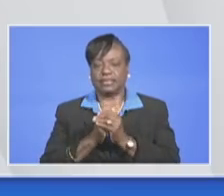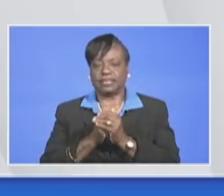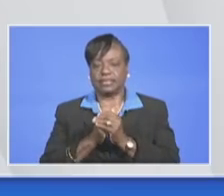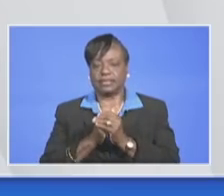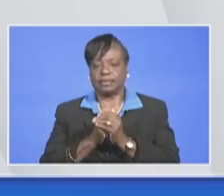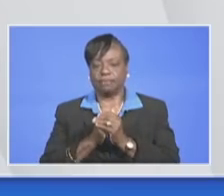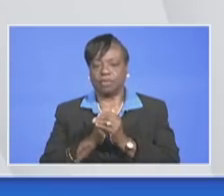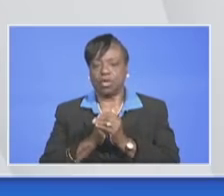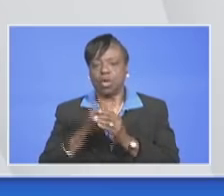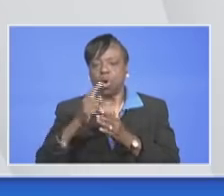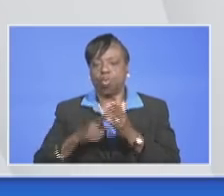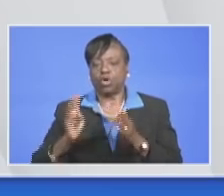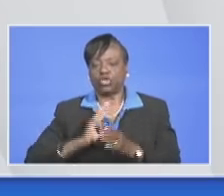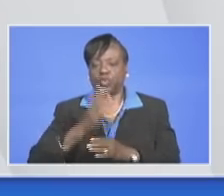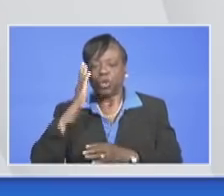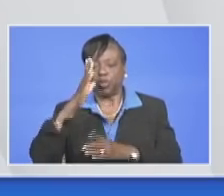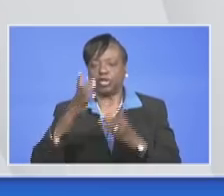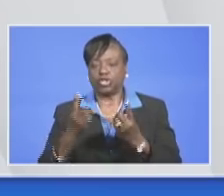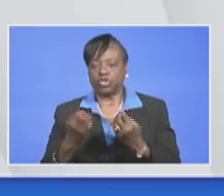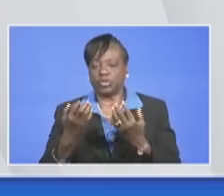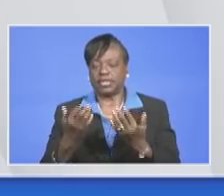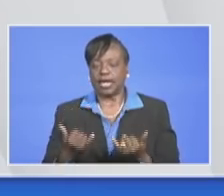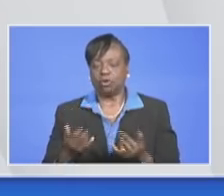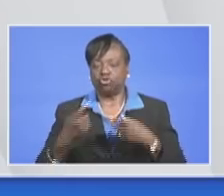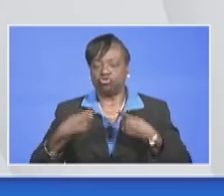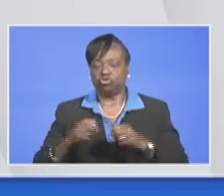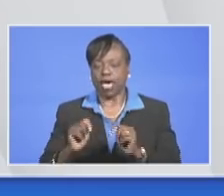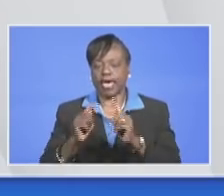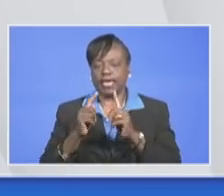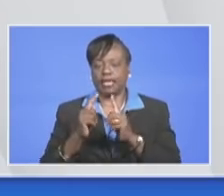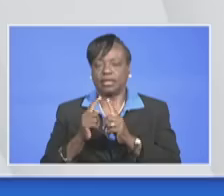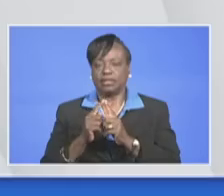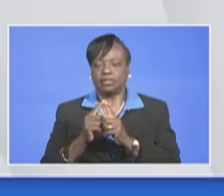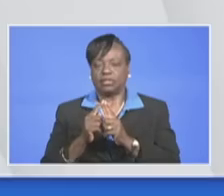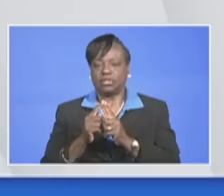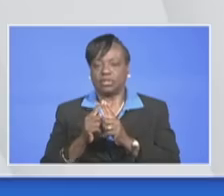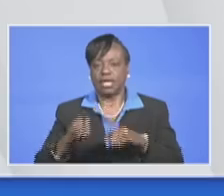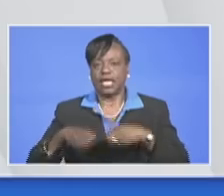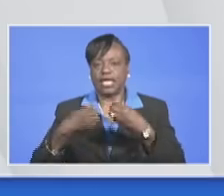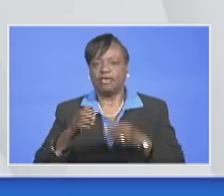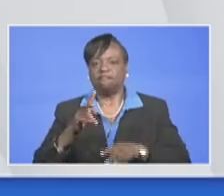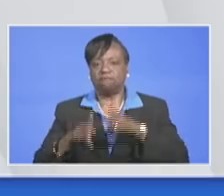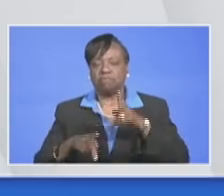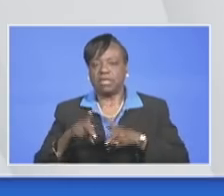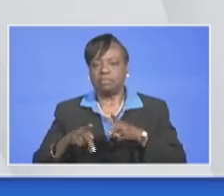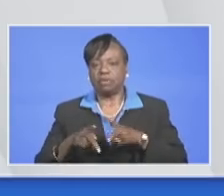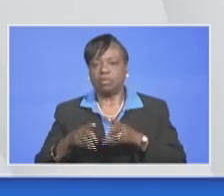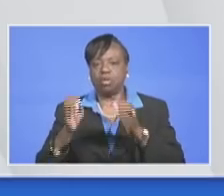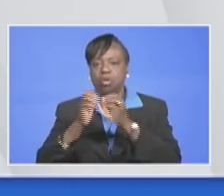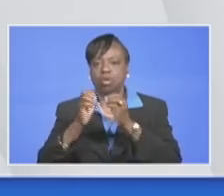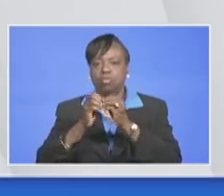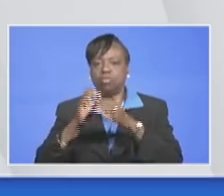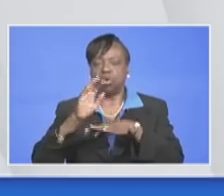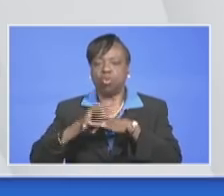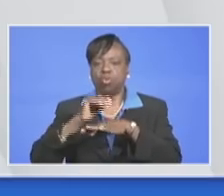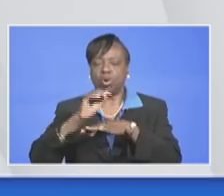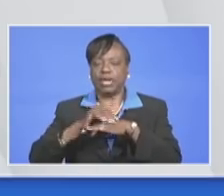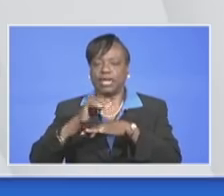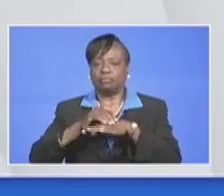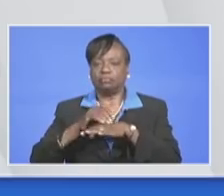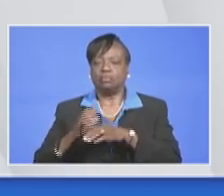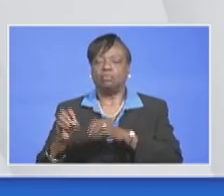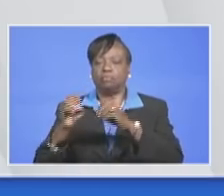What we are going to do now to try to give people a lot more warning is to put some speed humps in the